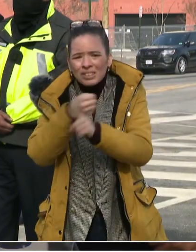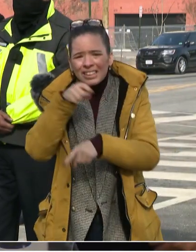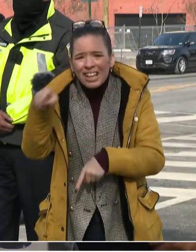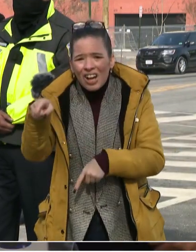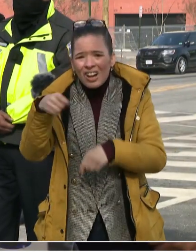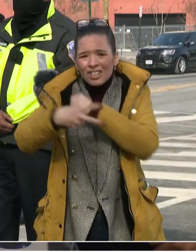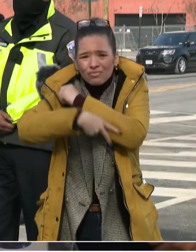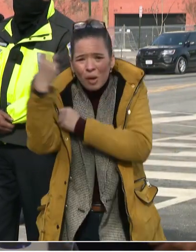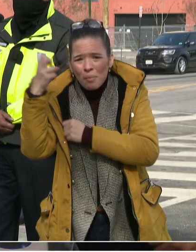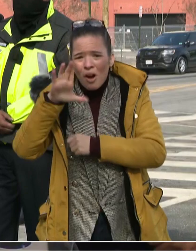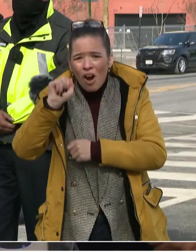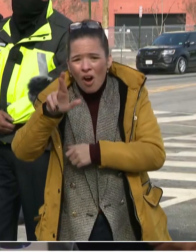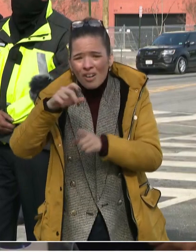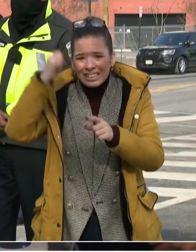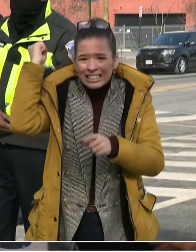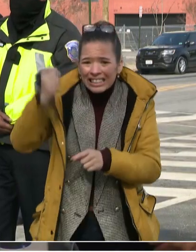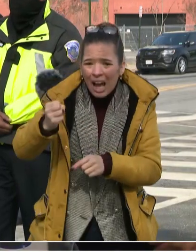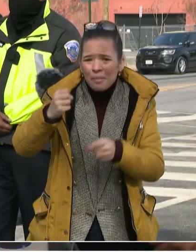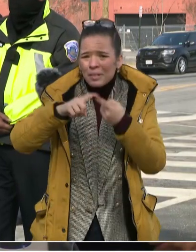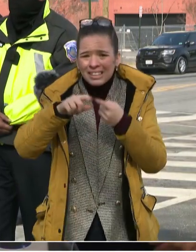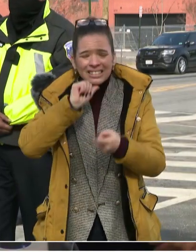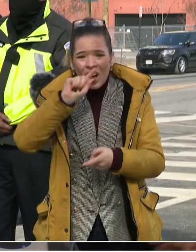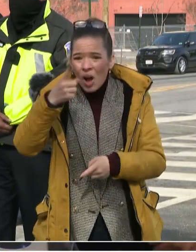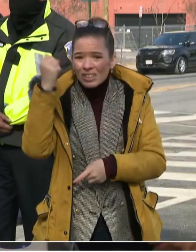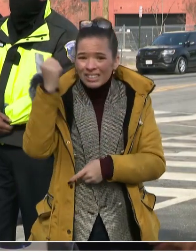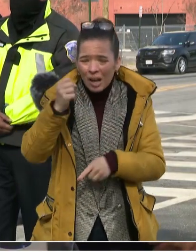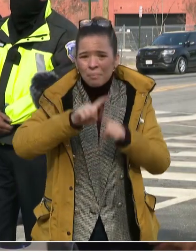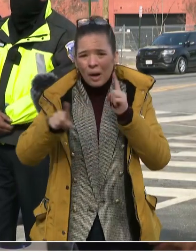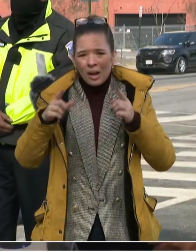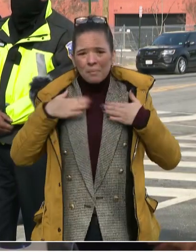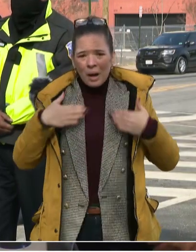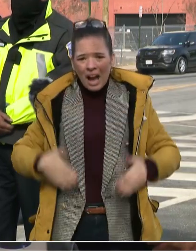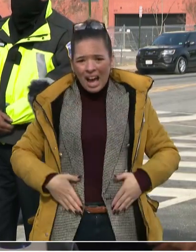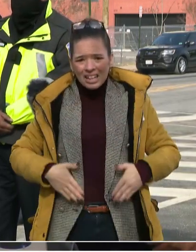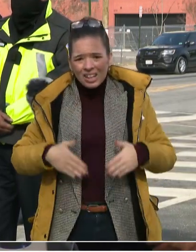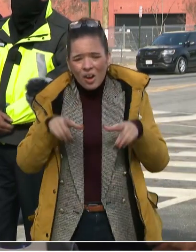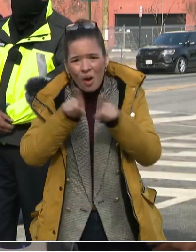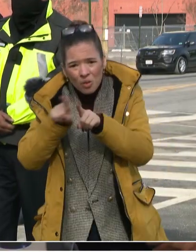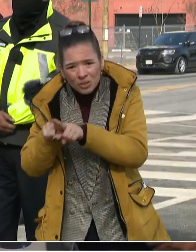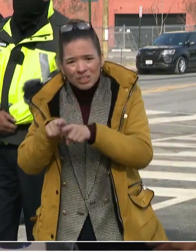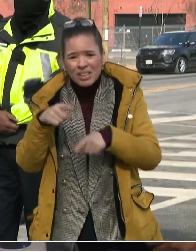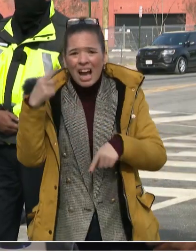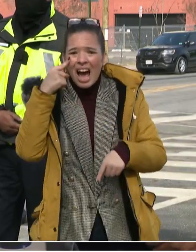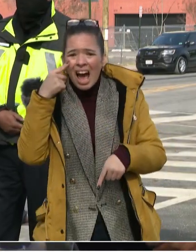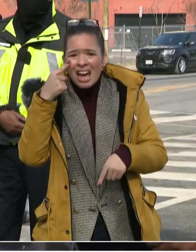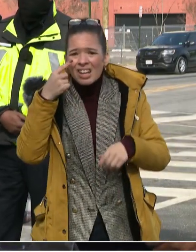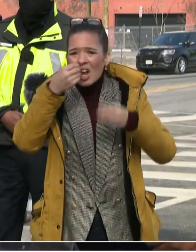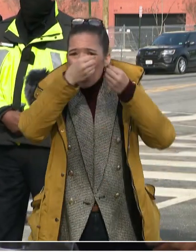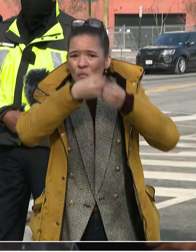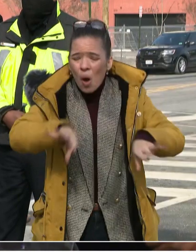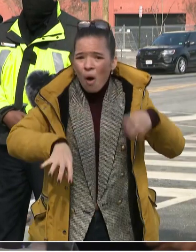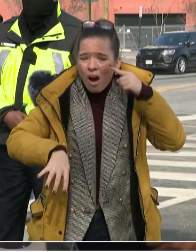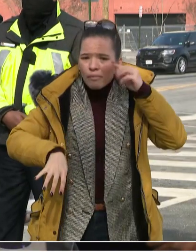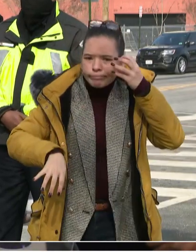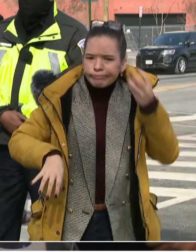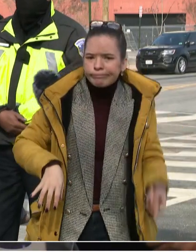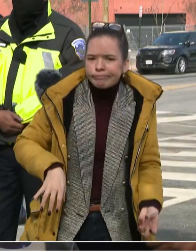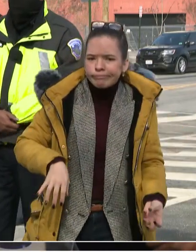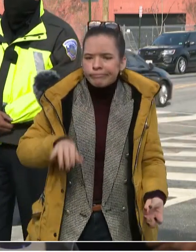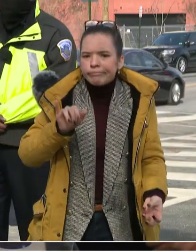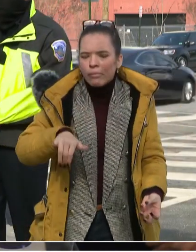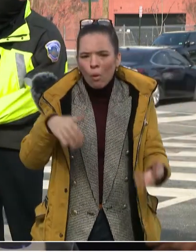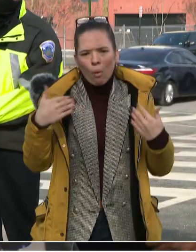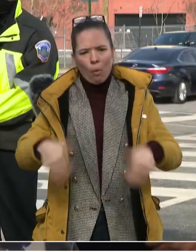was stabbed. And not only was he stabbed up about his upper body, he was stabbed in the eye and lost his eyesight. No one should be